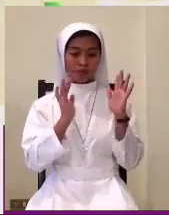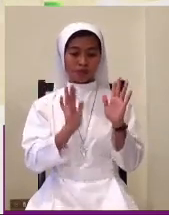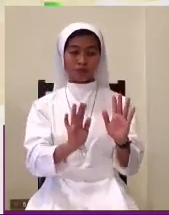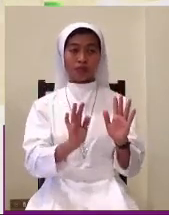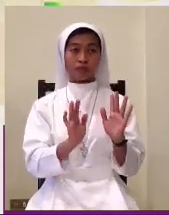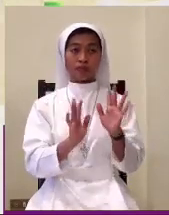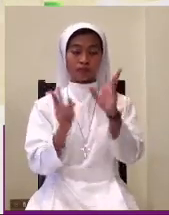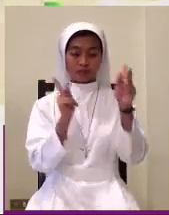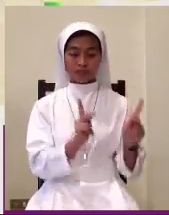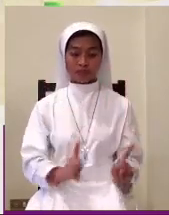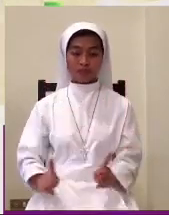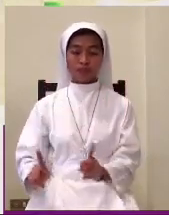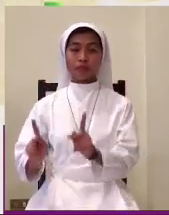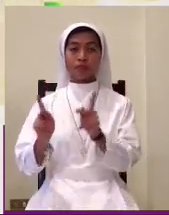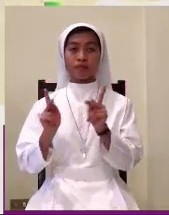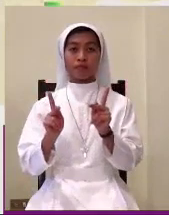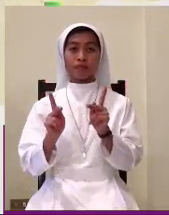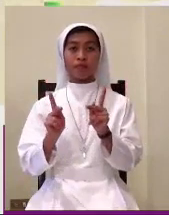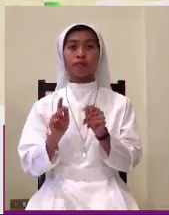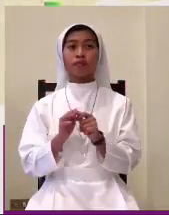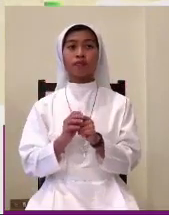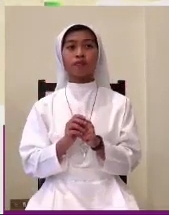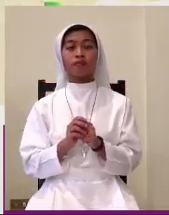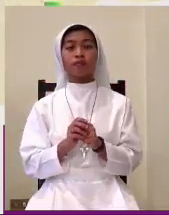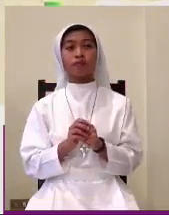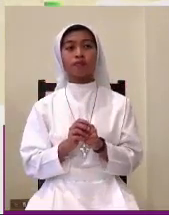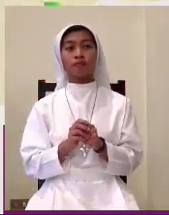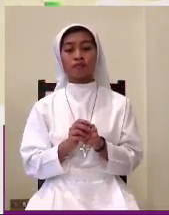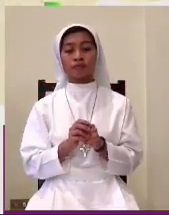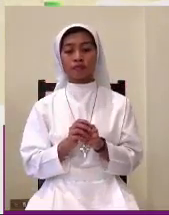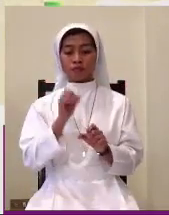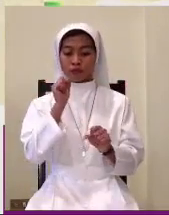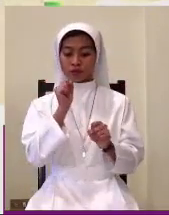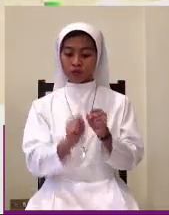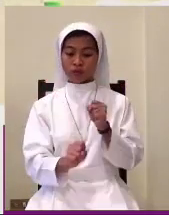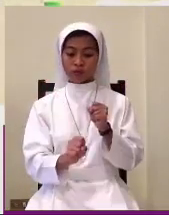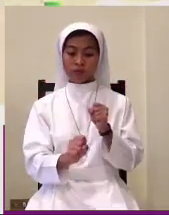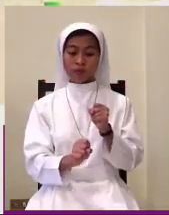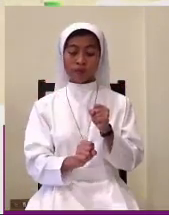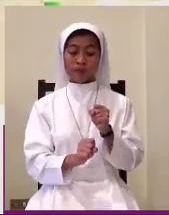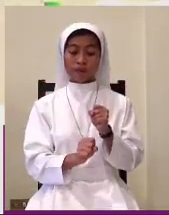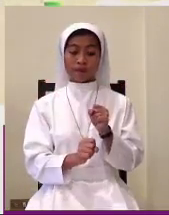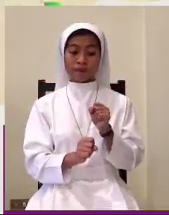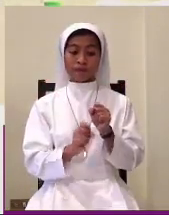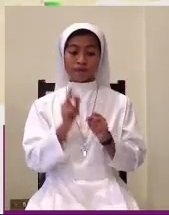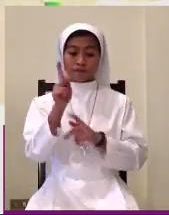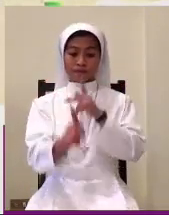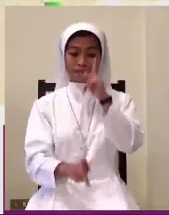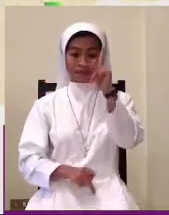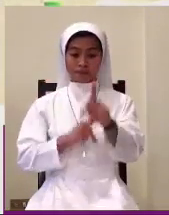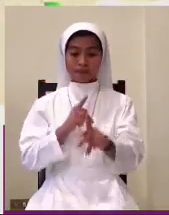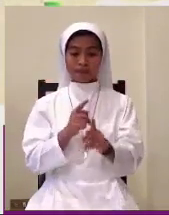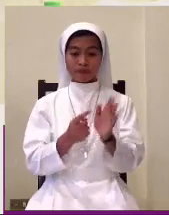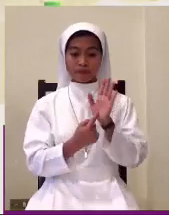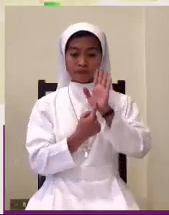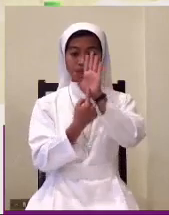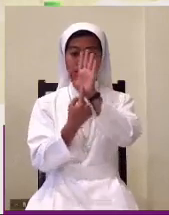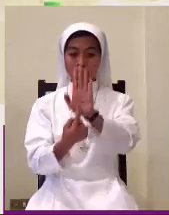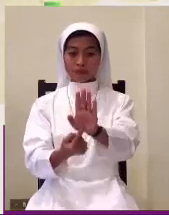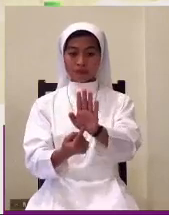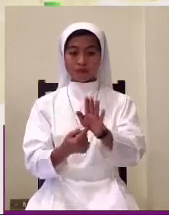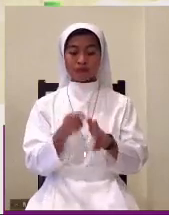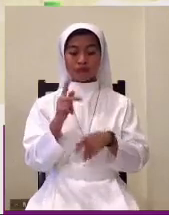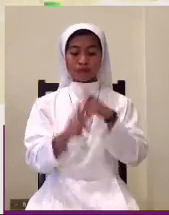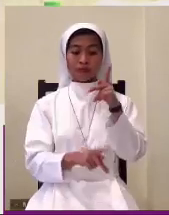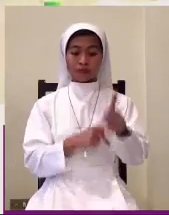this miracle so that people can see his glory. This time, Jesus wants to